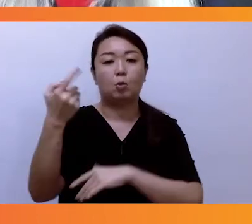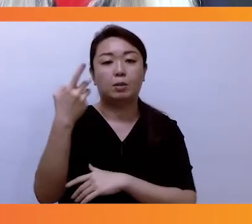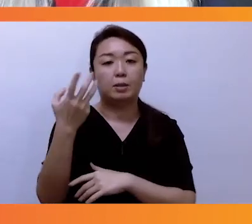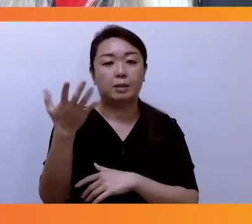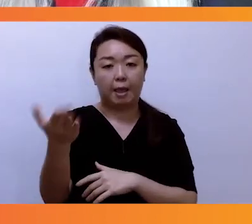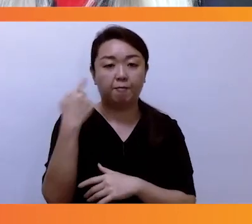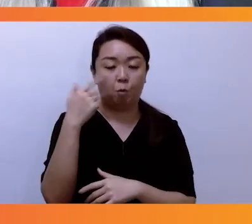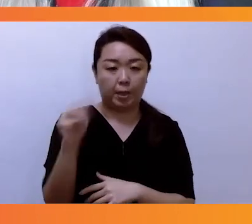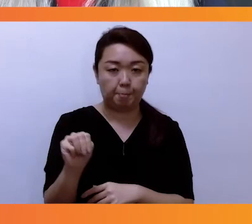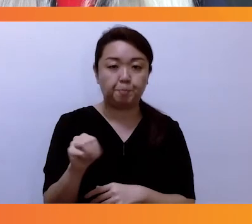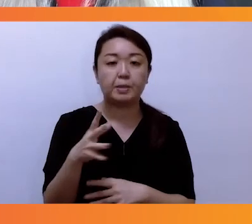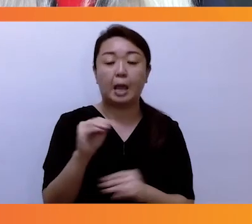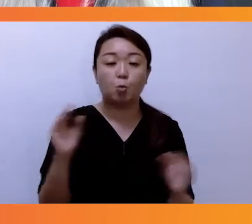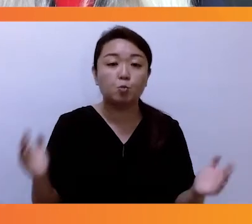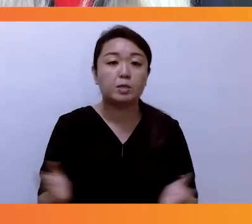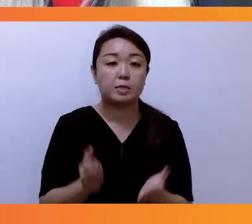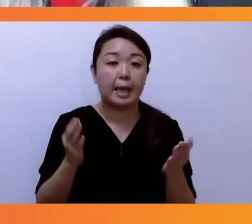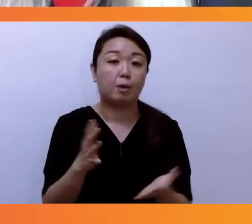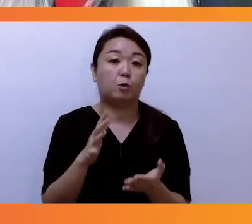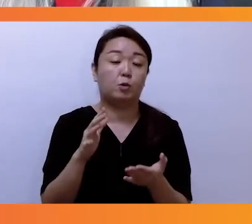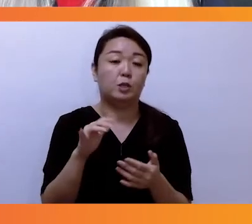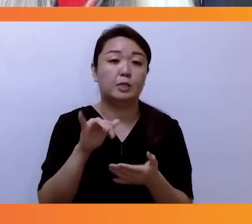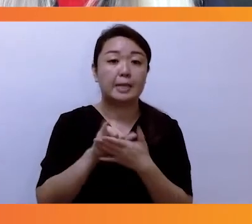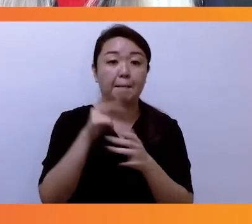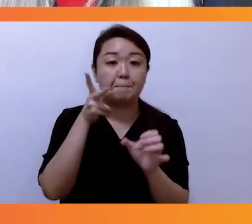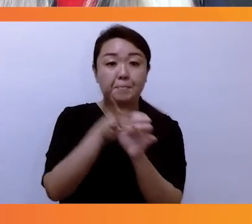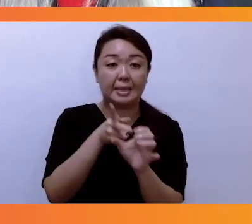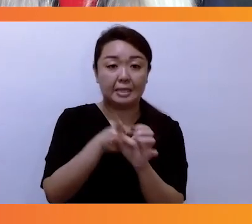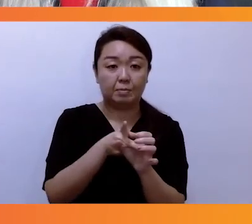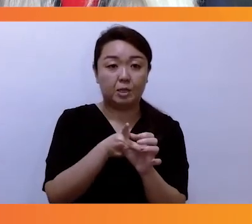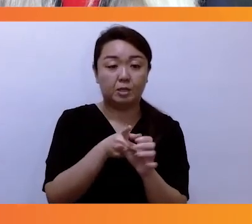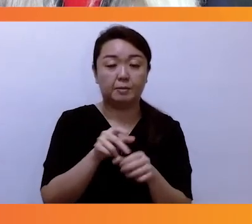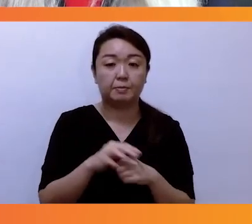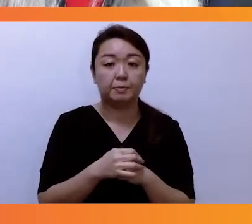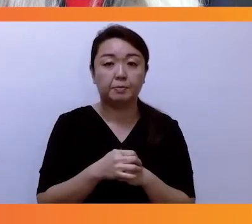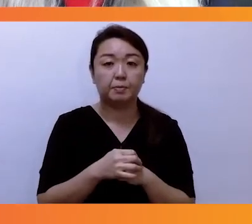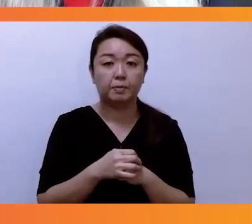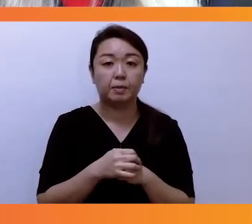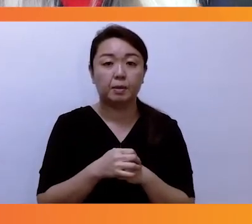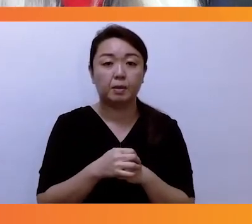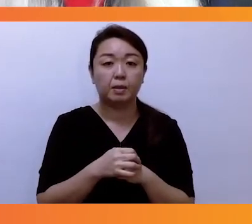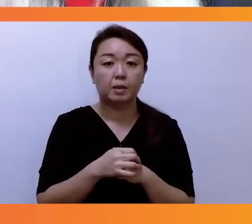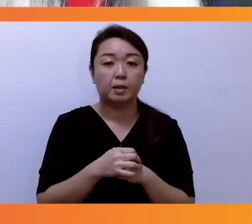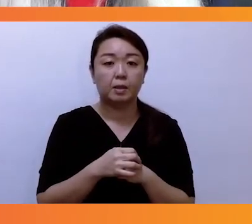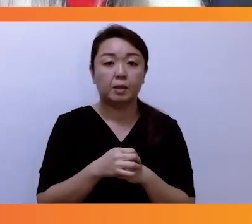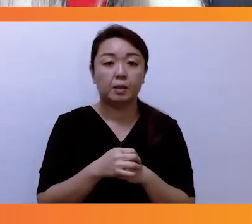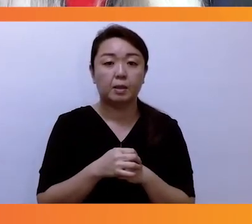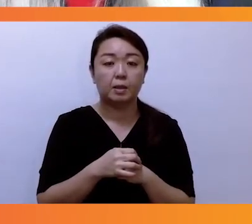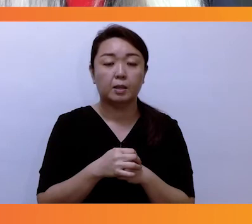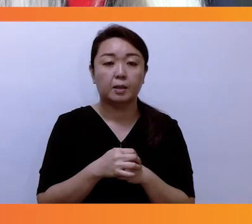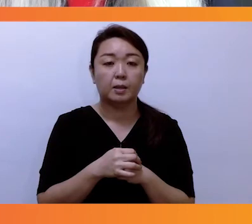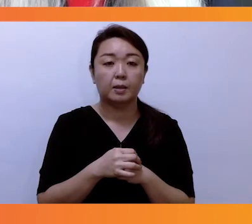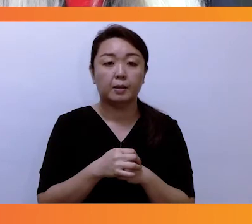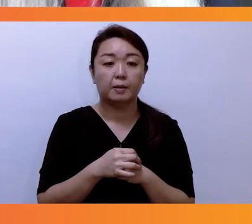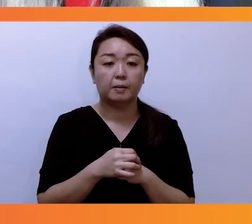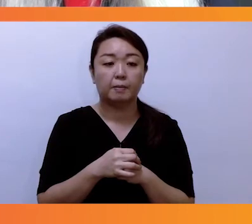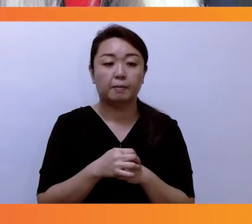there for them. And we need to encourage that participation.